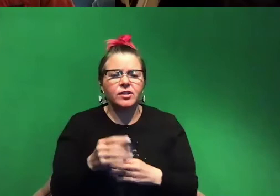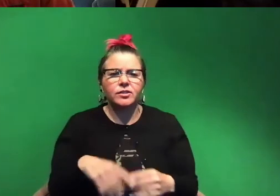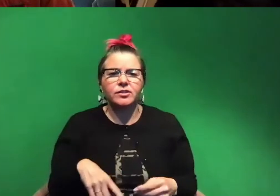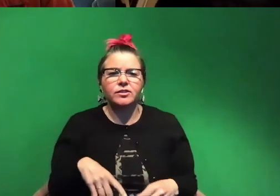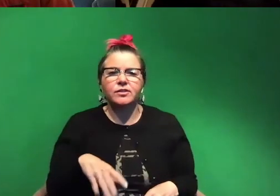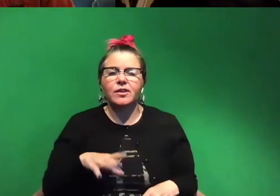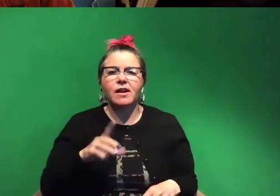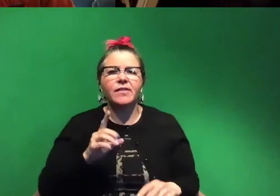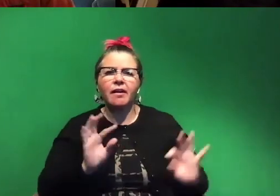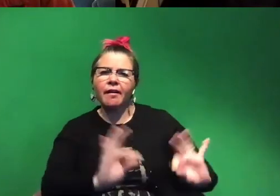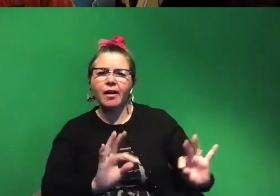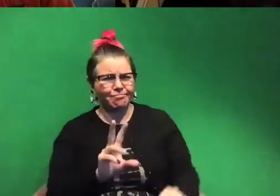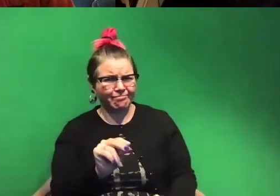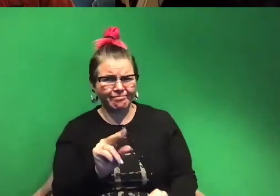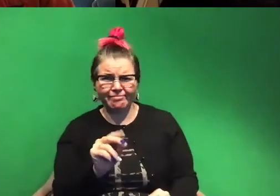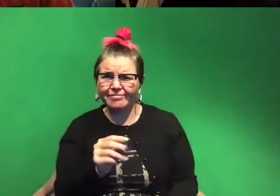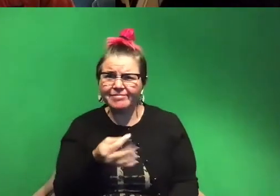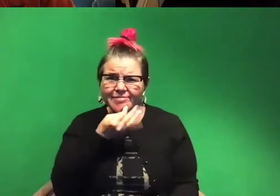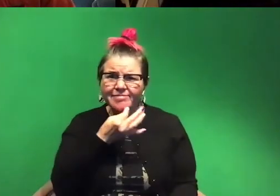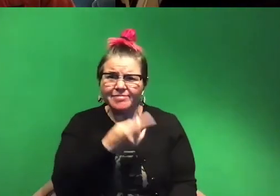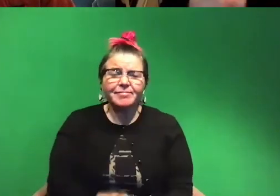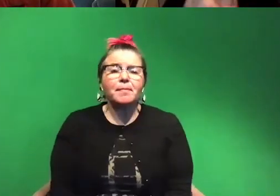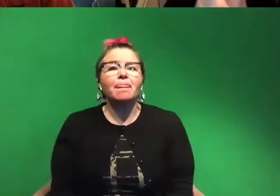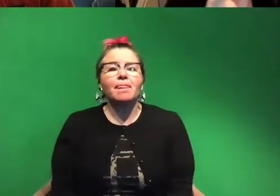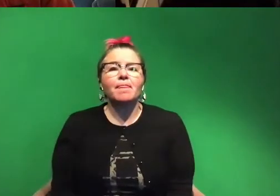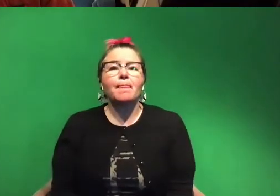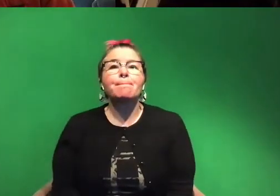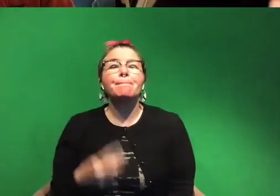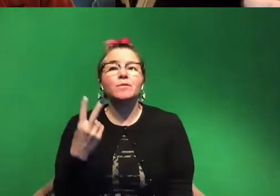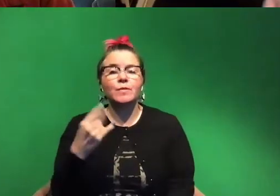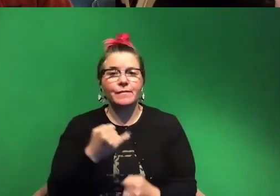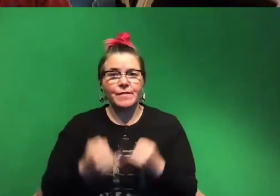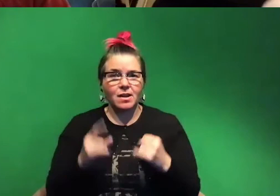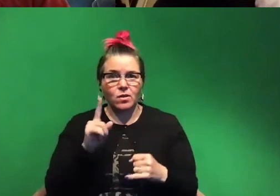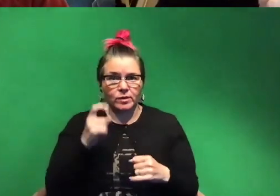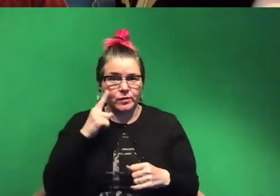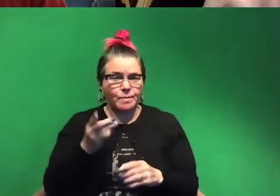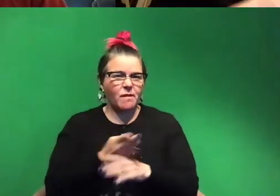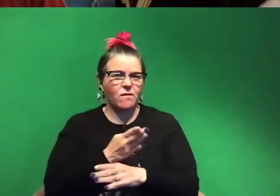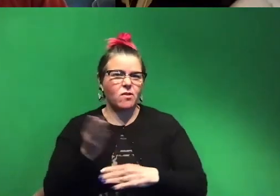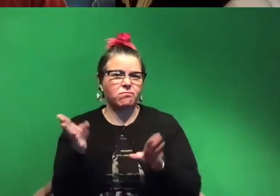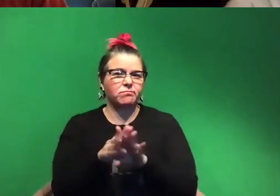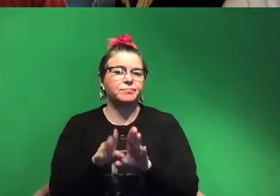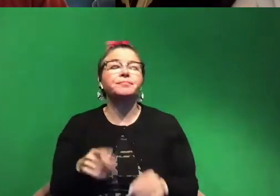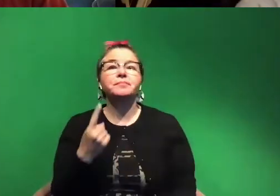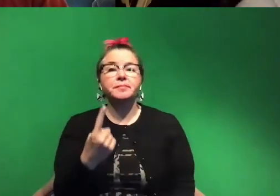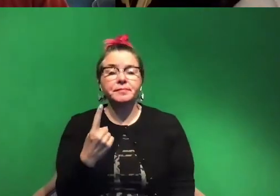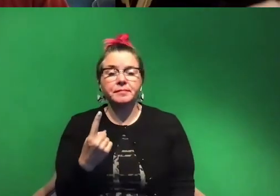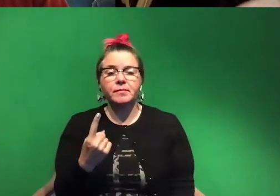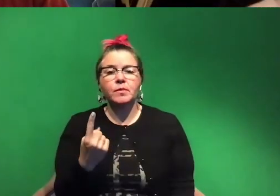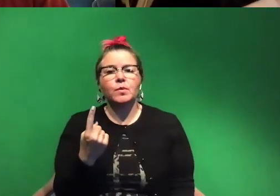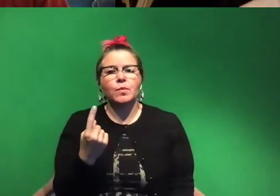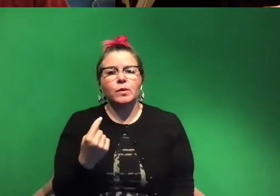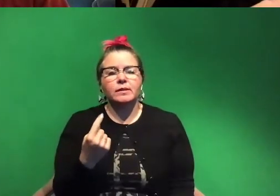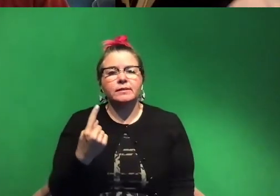underestimate a hagfish. That's amazing. Yeah. Okay, so we got 2 final questions for you before we wrap up today. One is, what